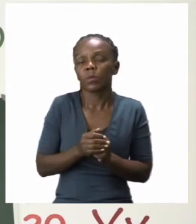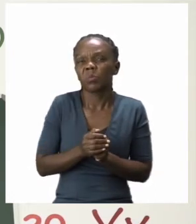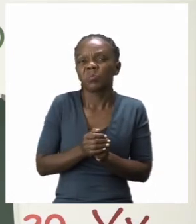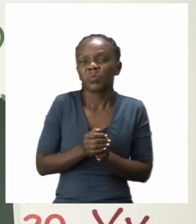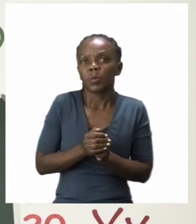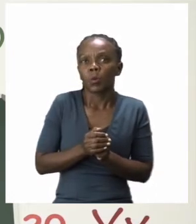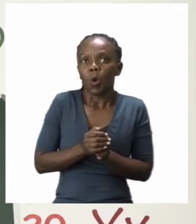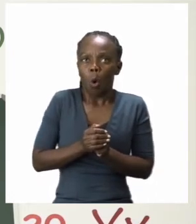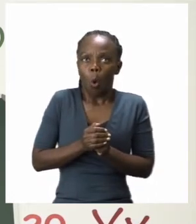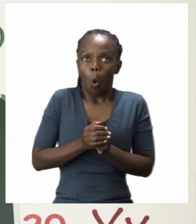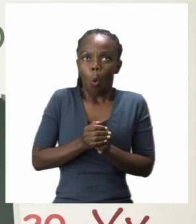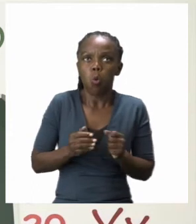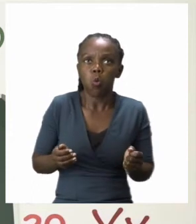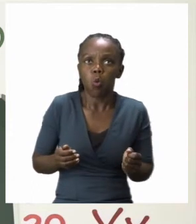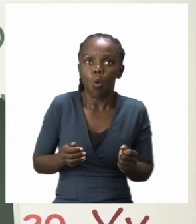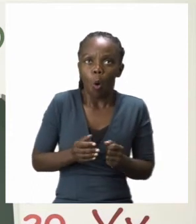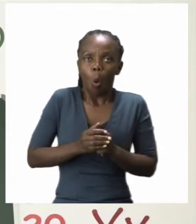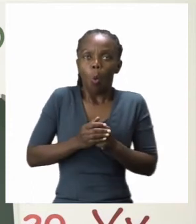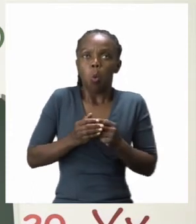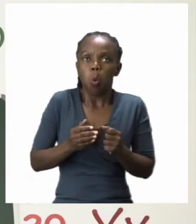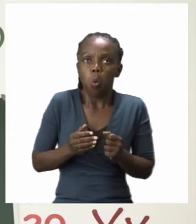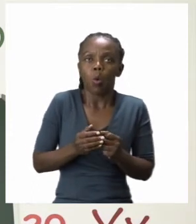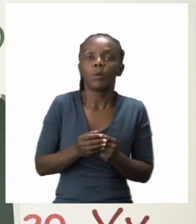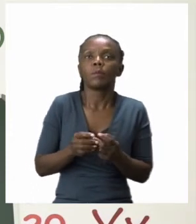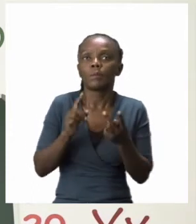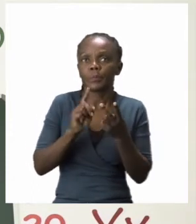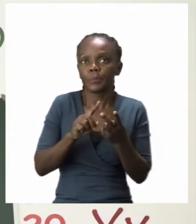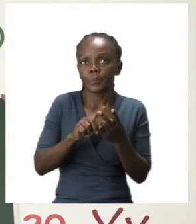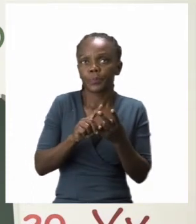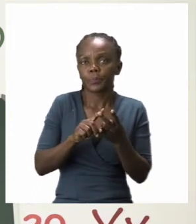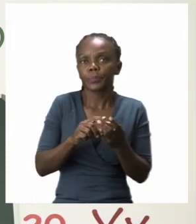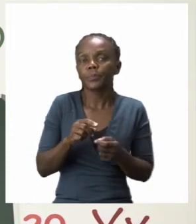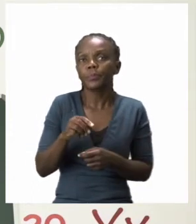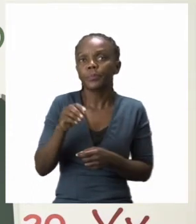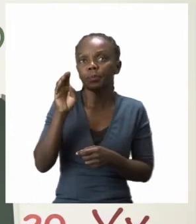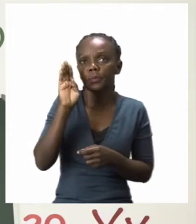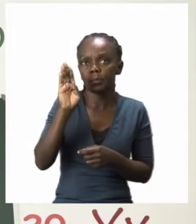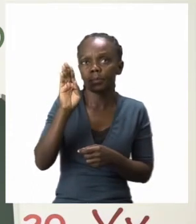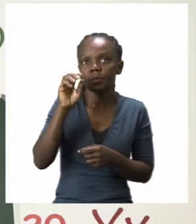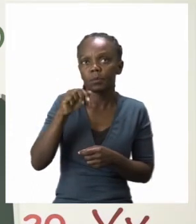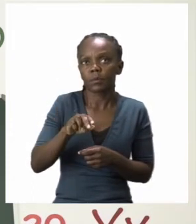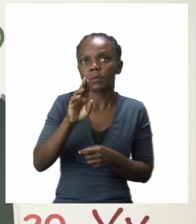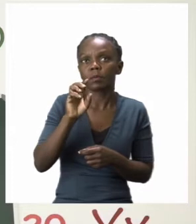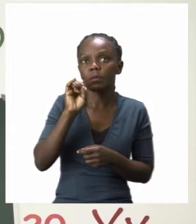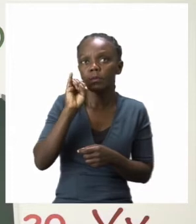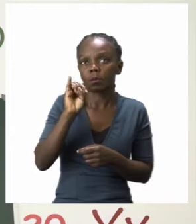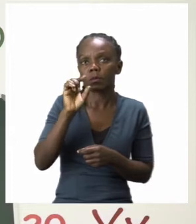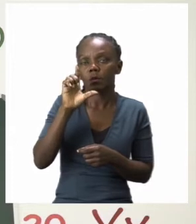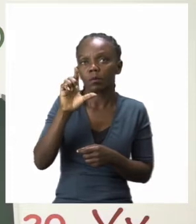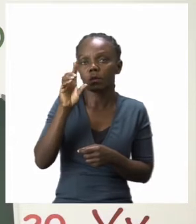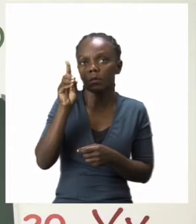Build. So let's now talk about what each word means. Huff is